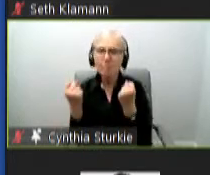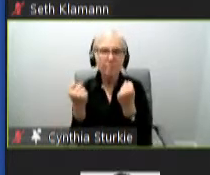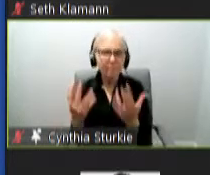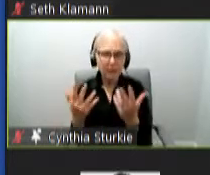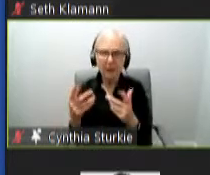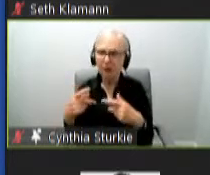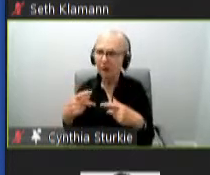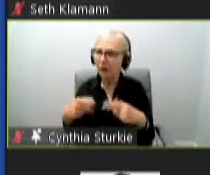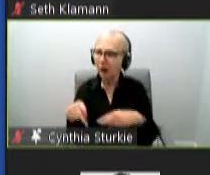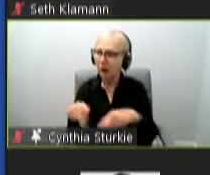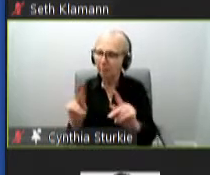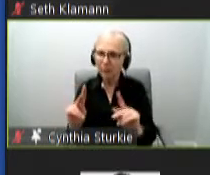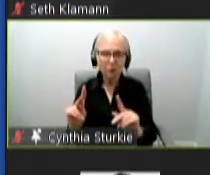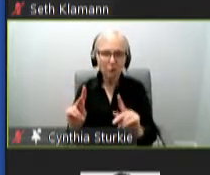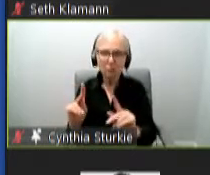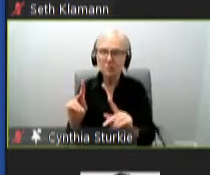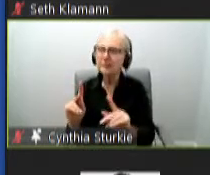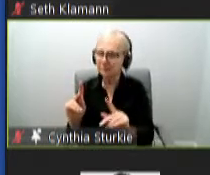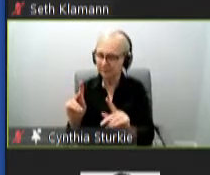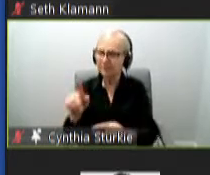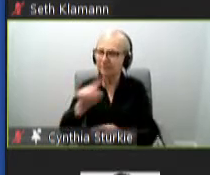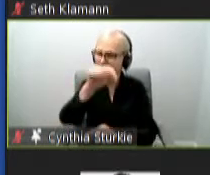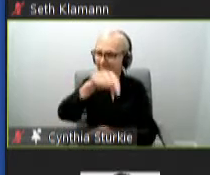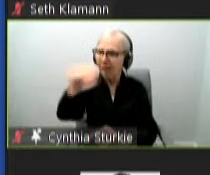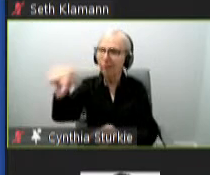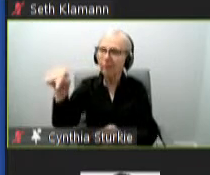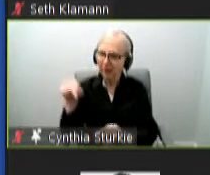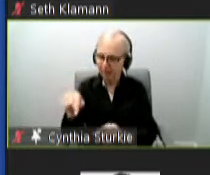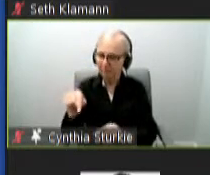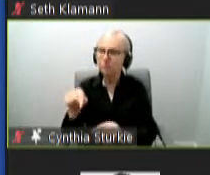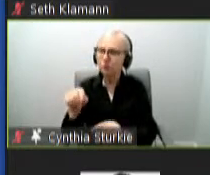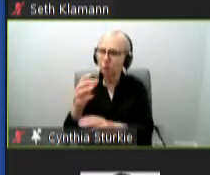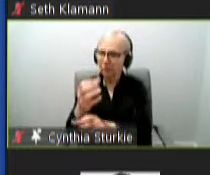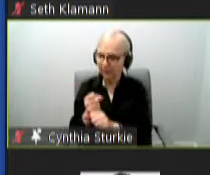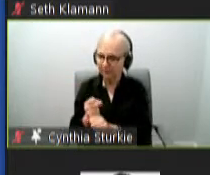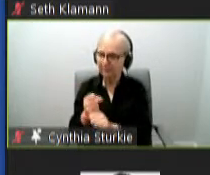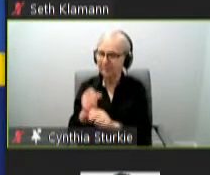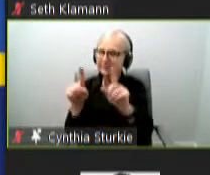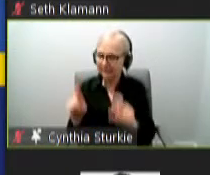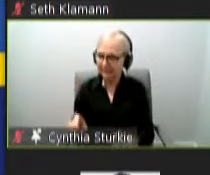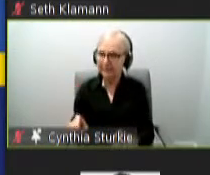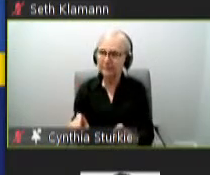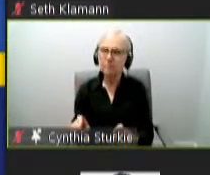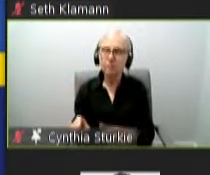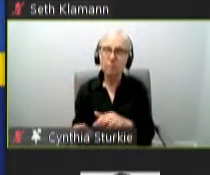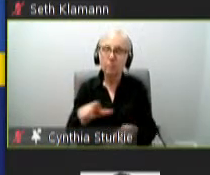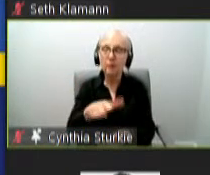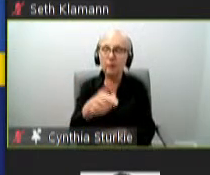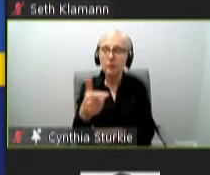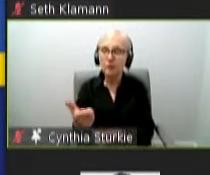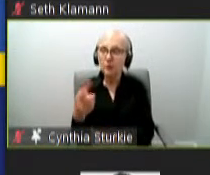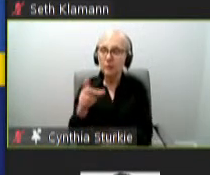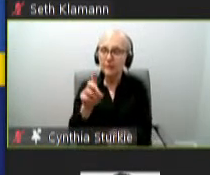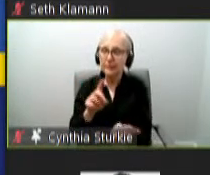to encourage people to take advantage of those resources. With that, I will turn it over to Deputy Director Herrera.